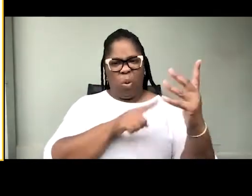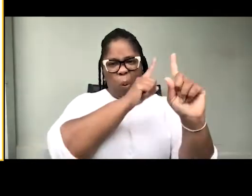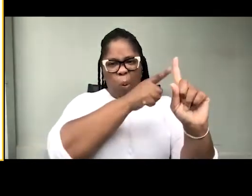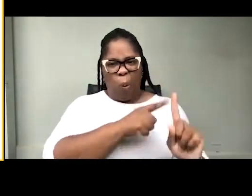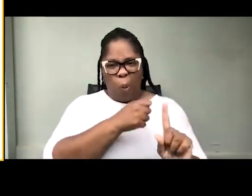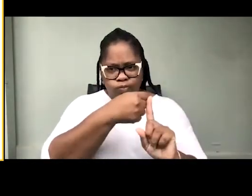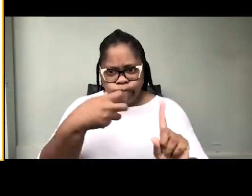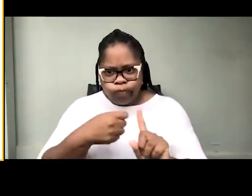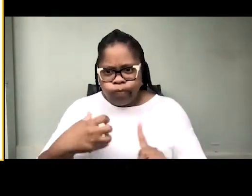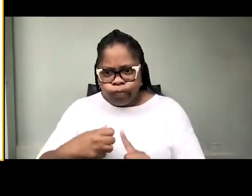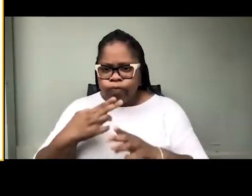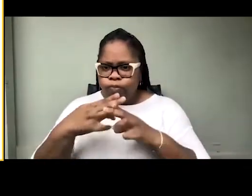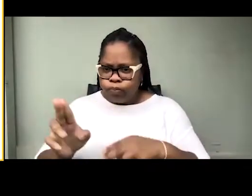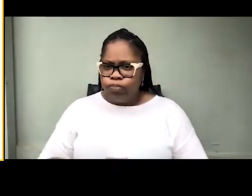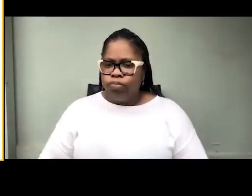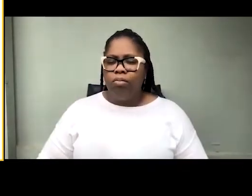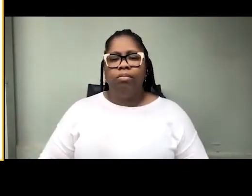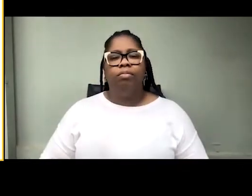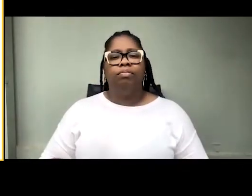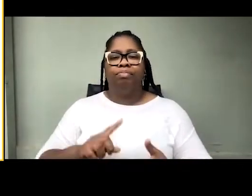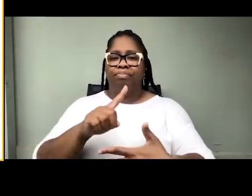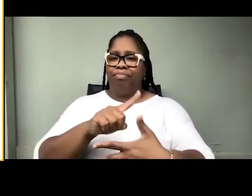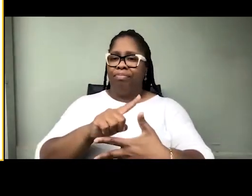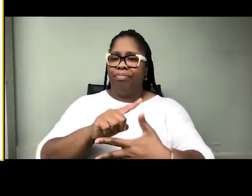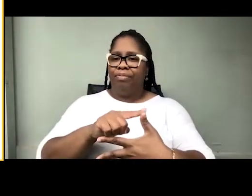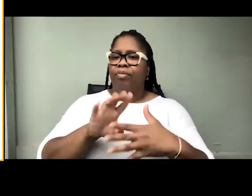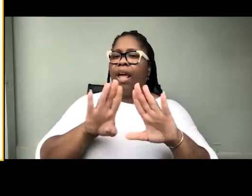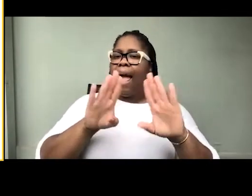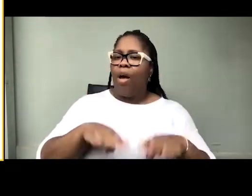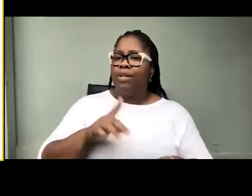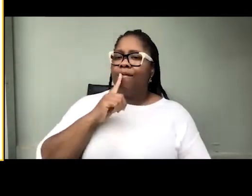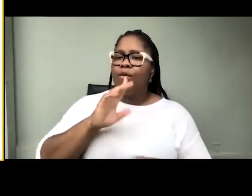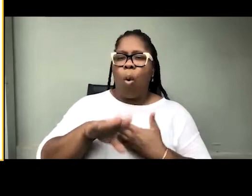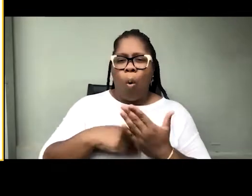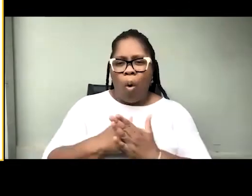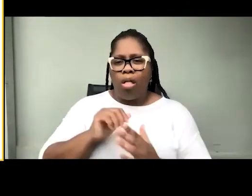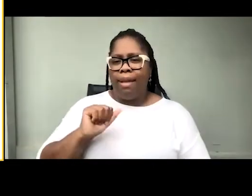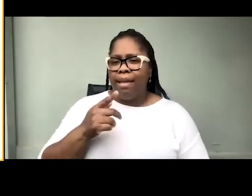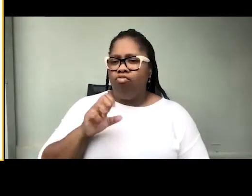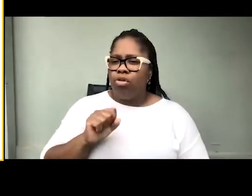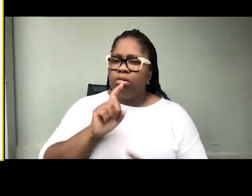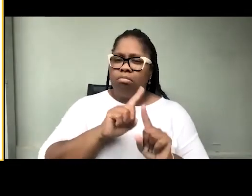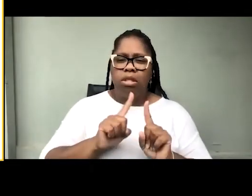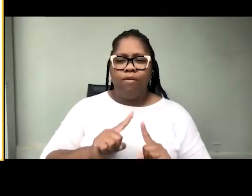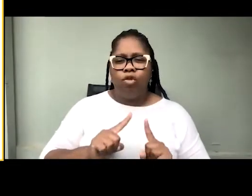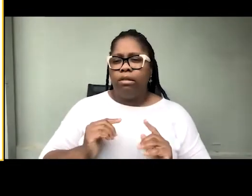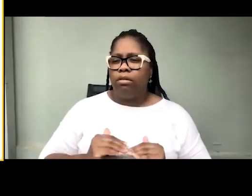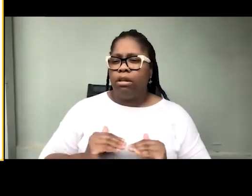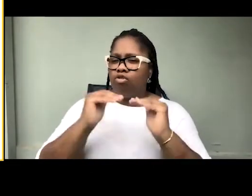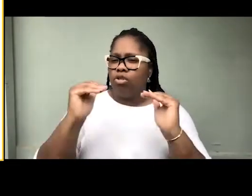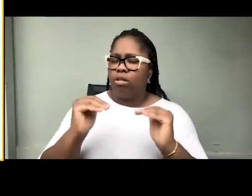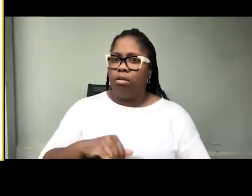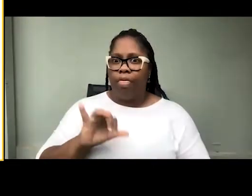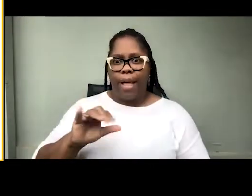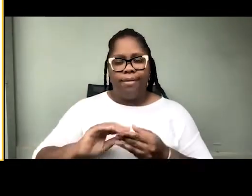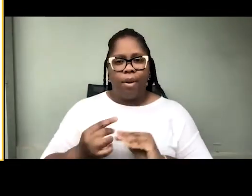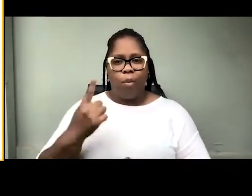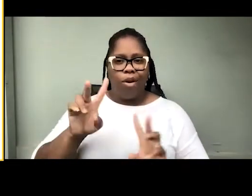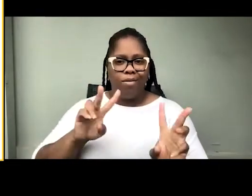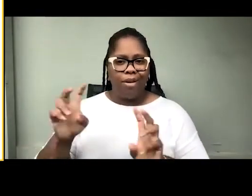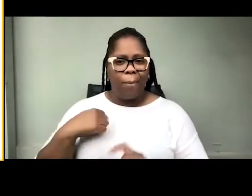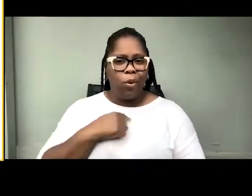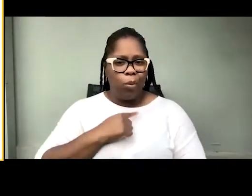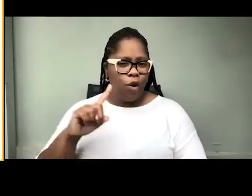quickly. Goal 1 is housing for all ages and stages. I think this is the #1 topic we've heard about